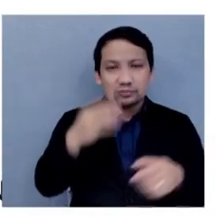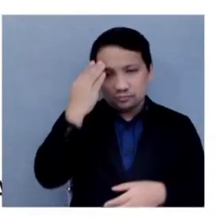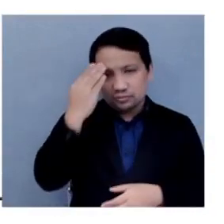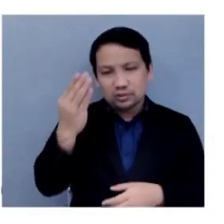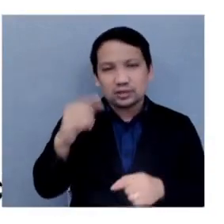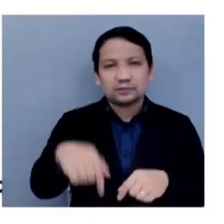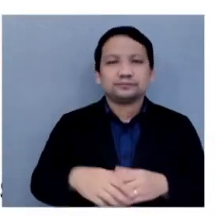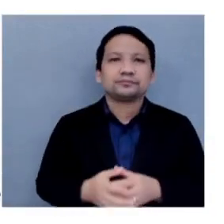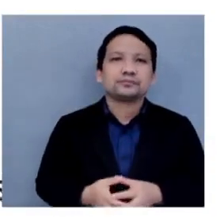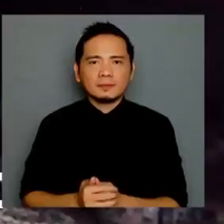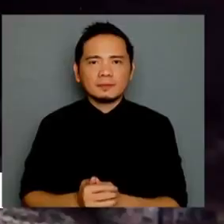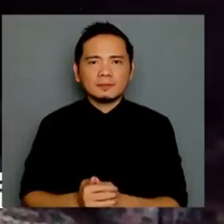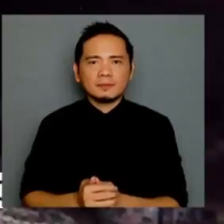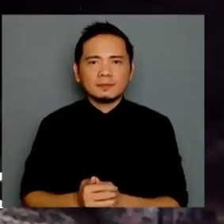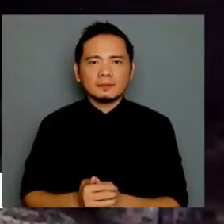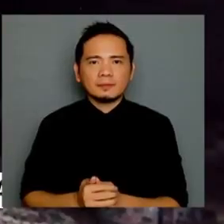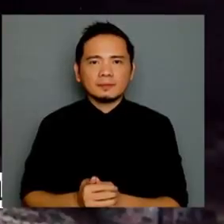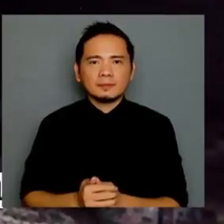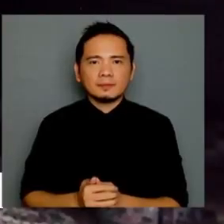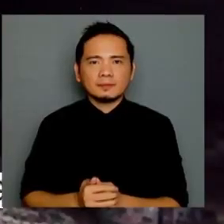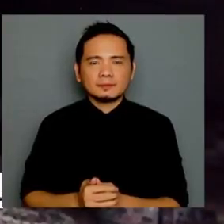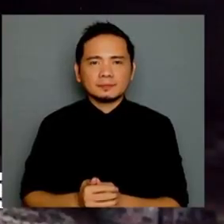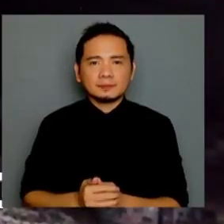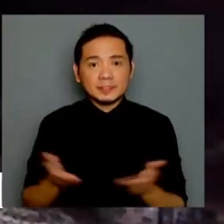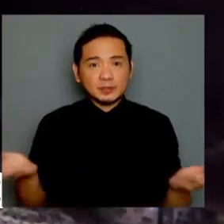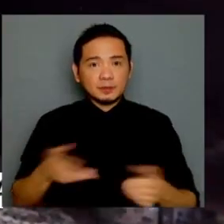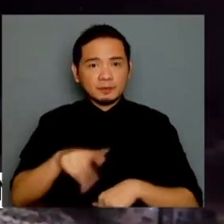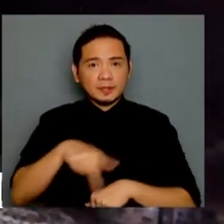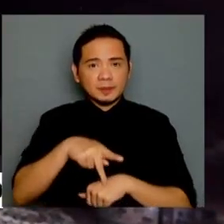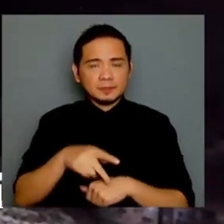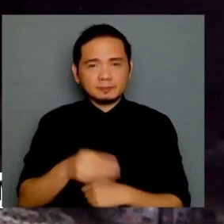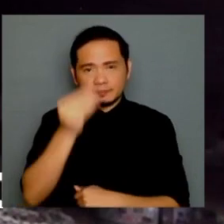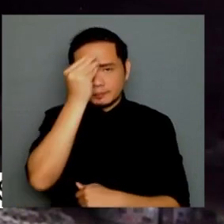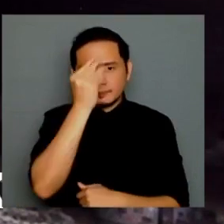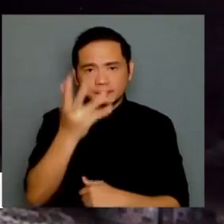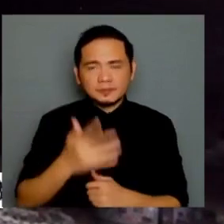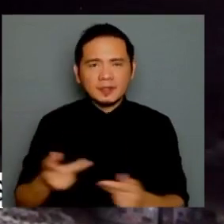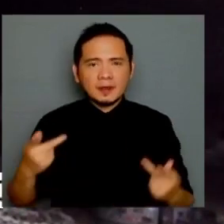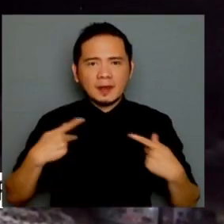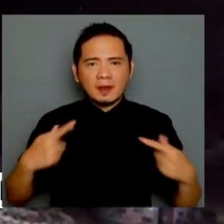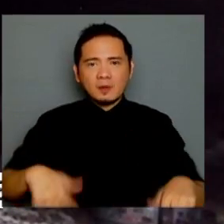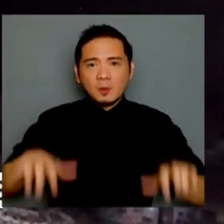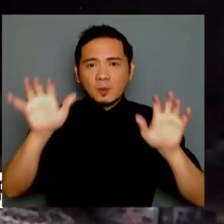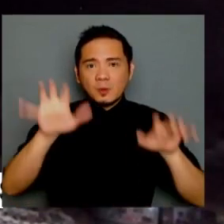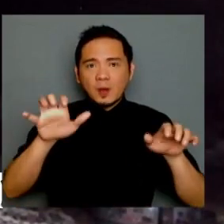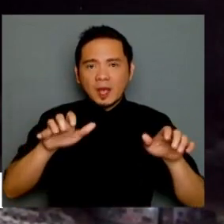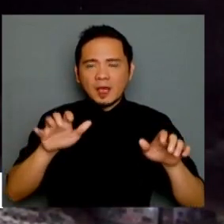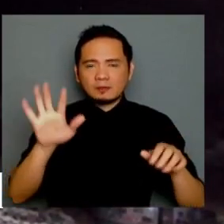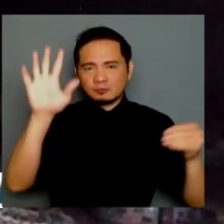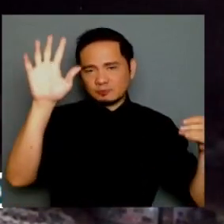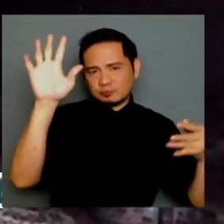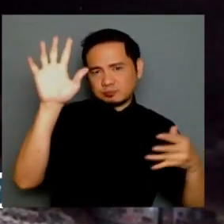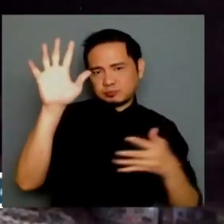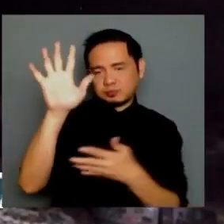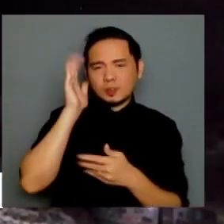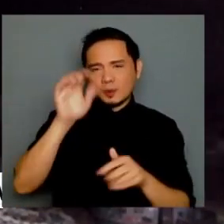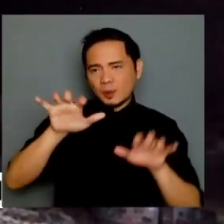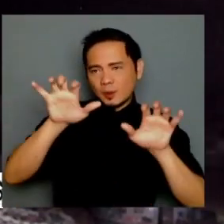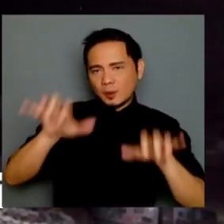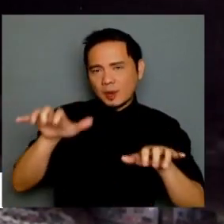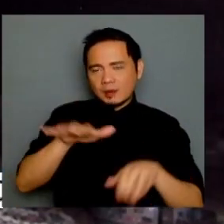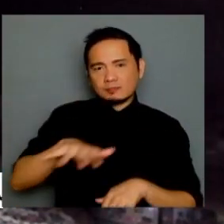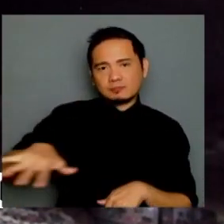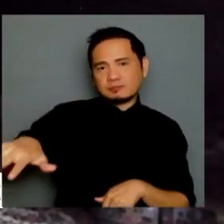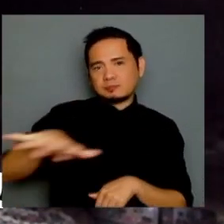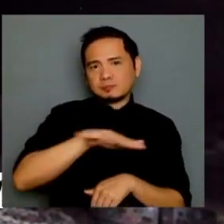in Bulacan. Thanks, Z. Well, back here at home, as we mentioned, a brewing storm threatens to bring more rains and floods to parts